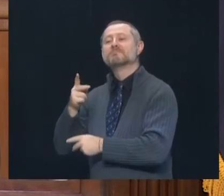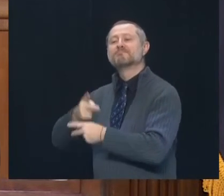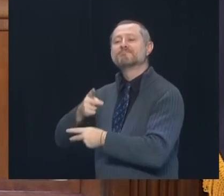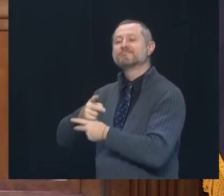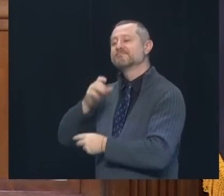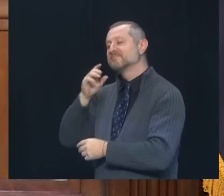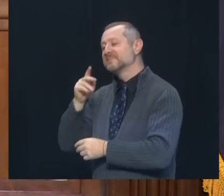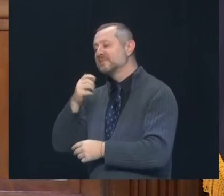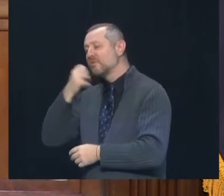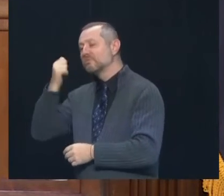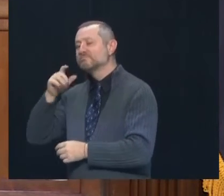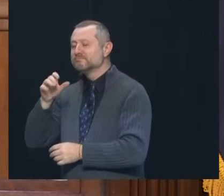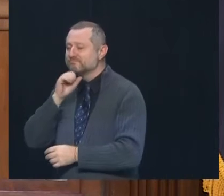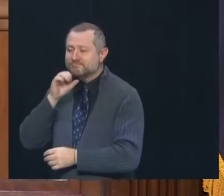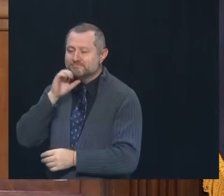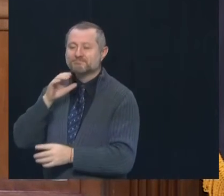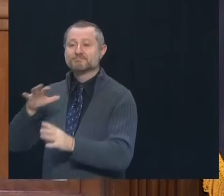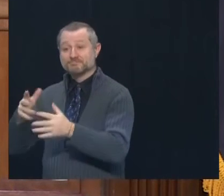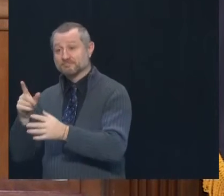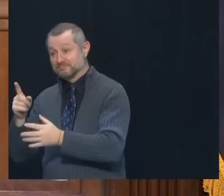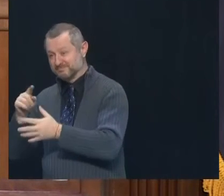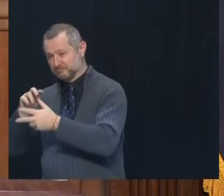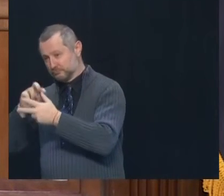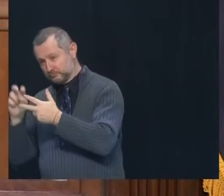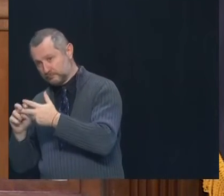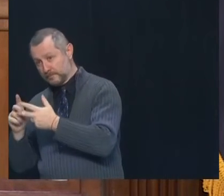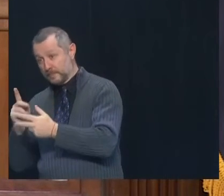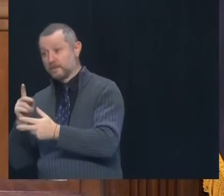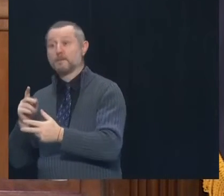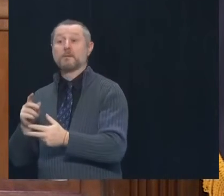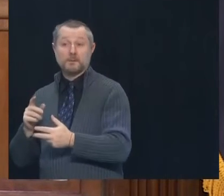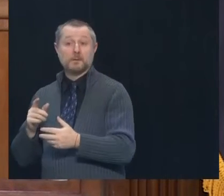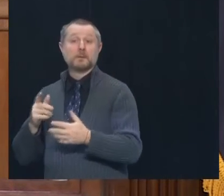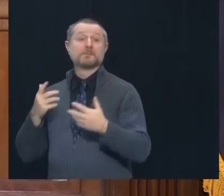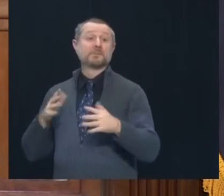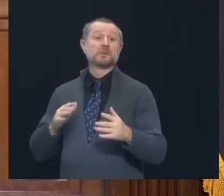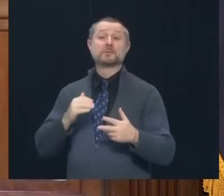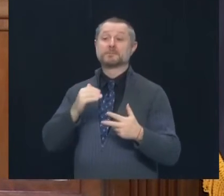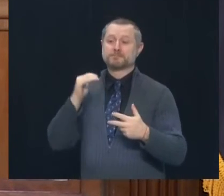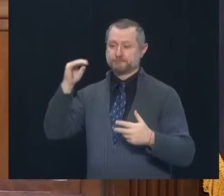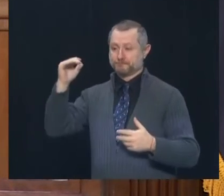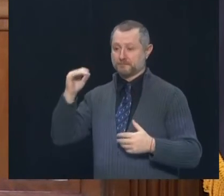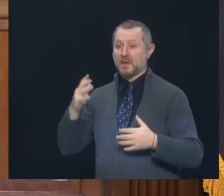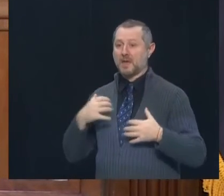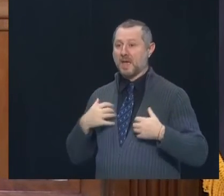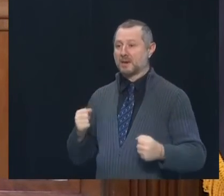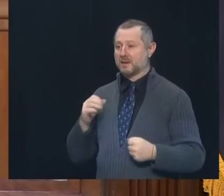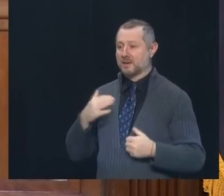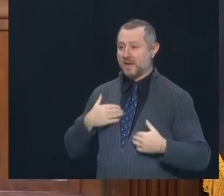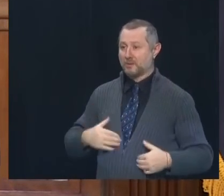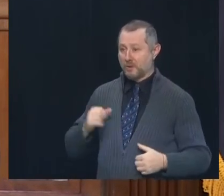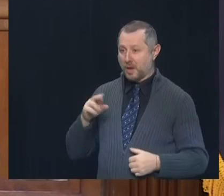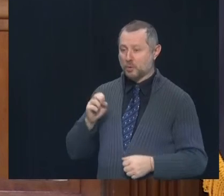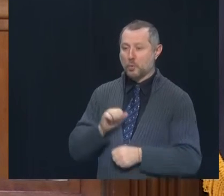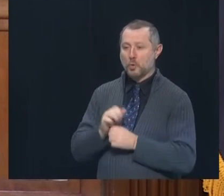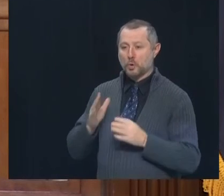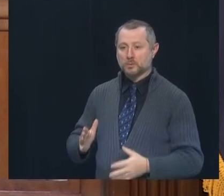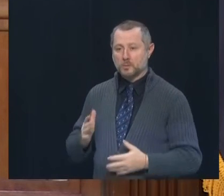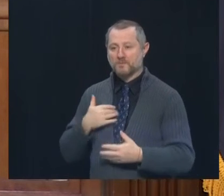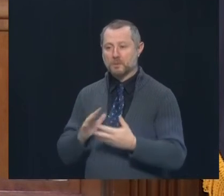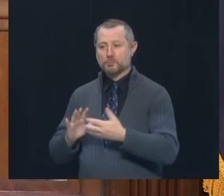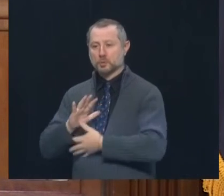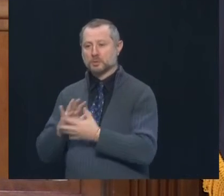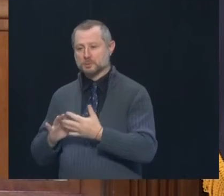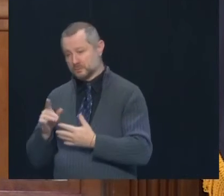which are right under nursing homes. Healthcare workers wind up having priorities. So if